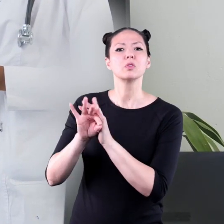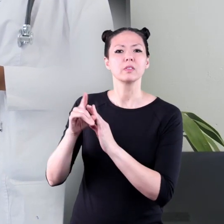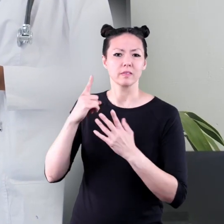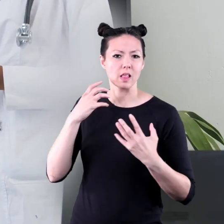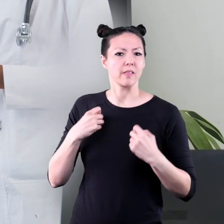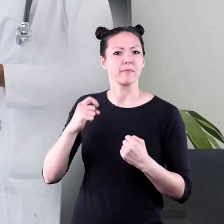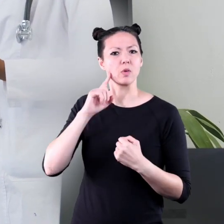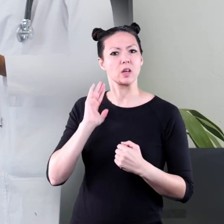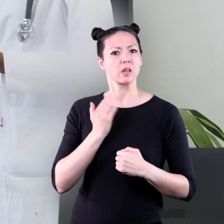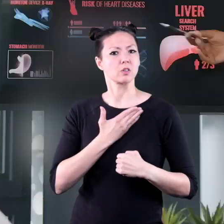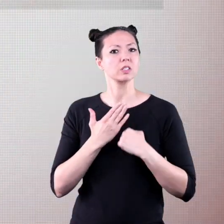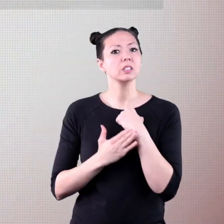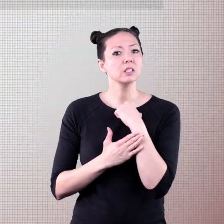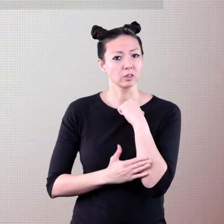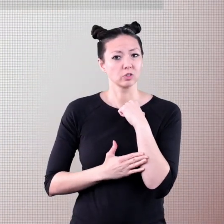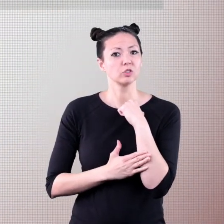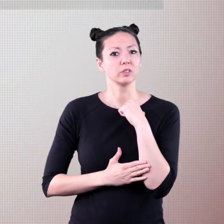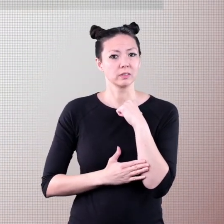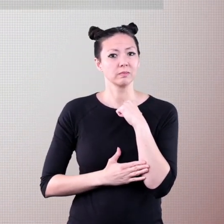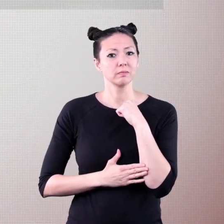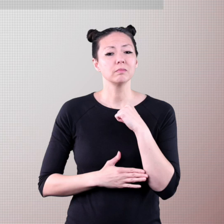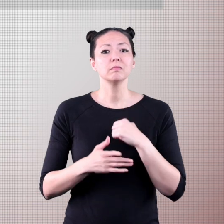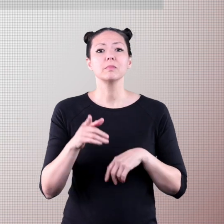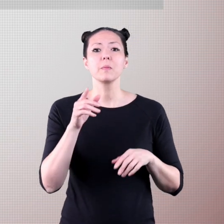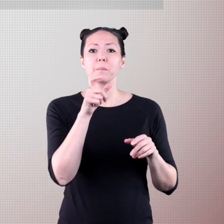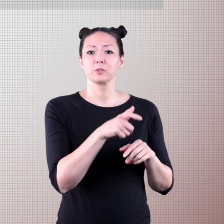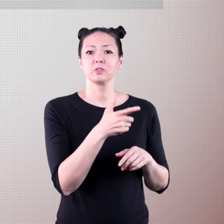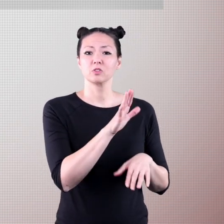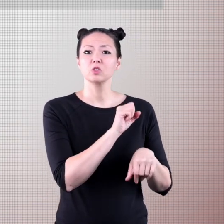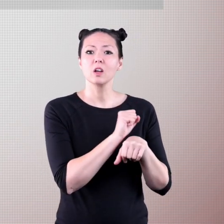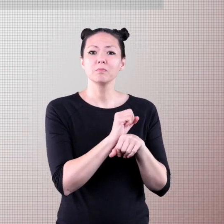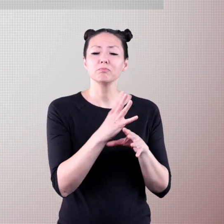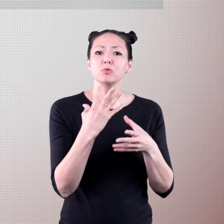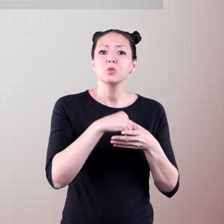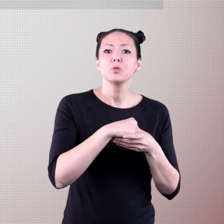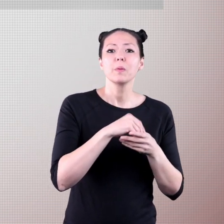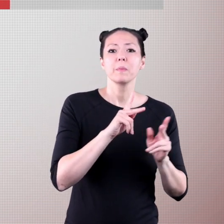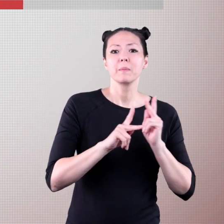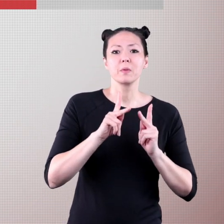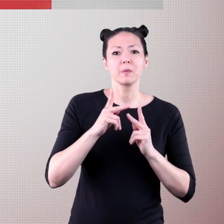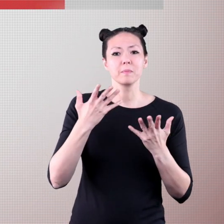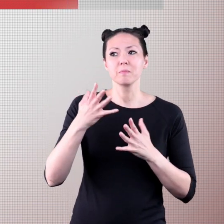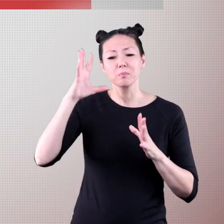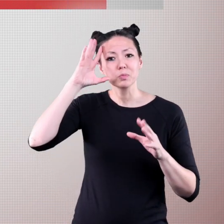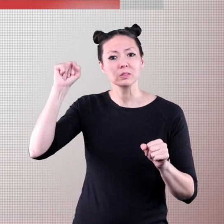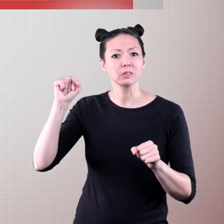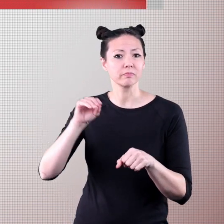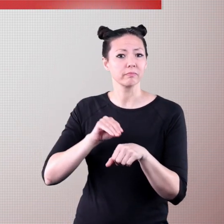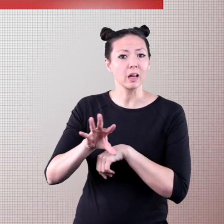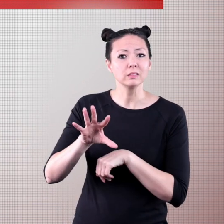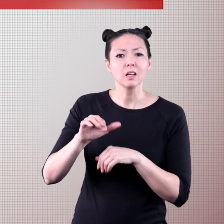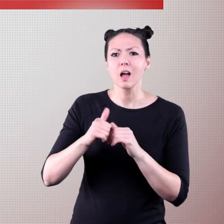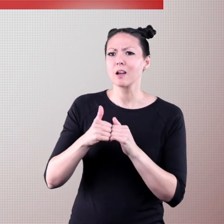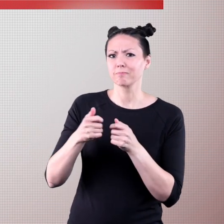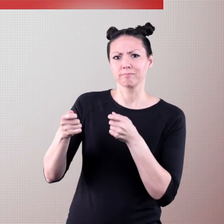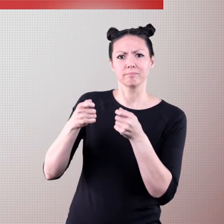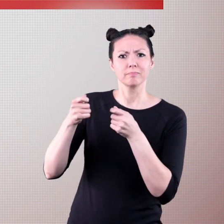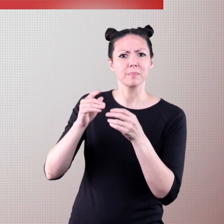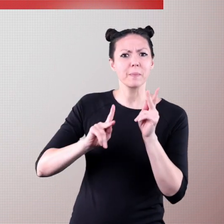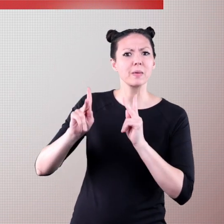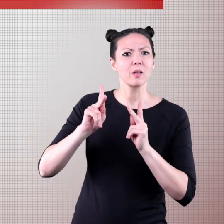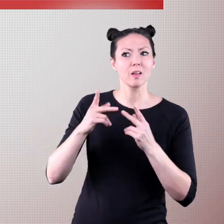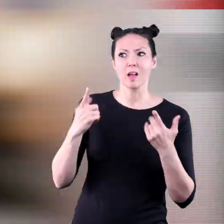country. This person's job would include giving the President advice on how to keep people safe if there was a